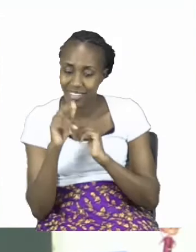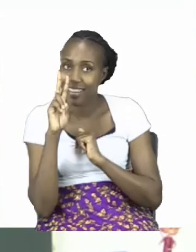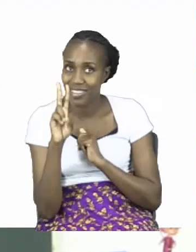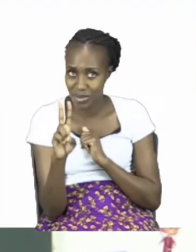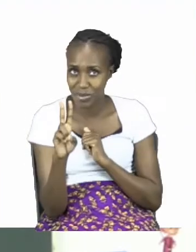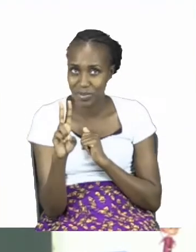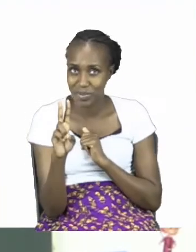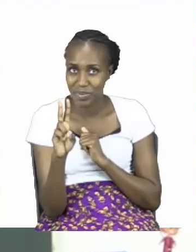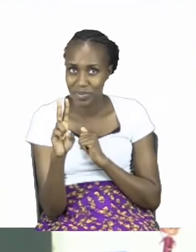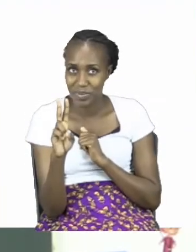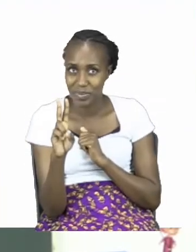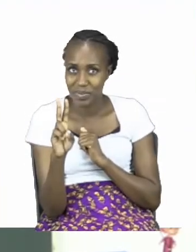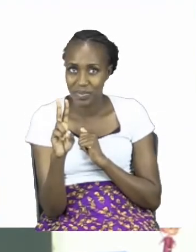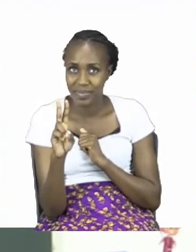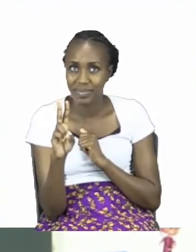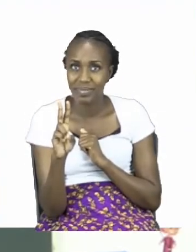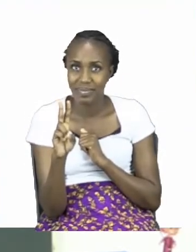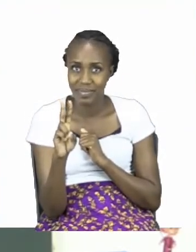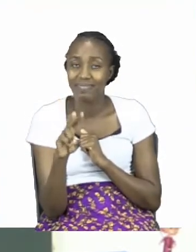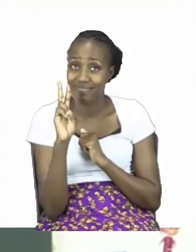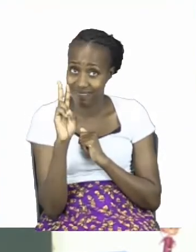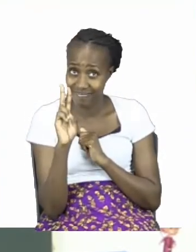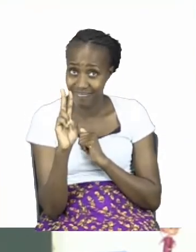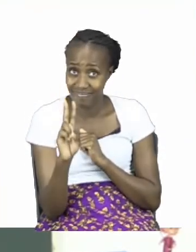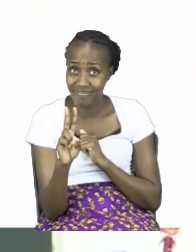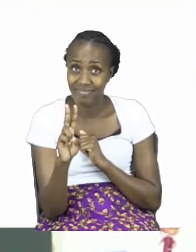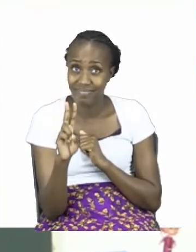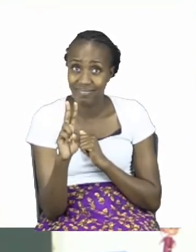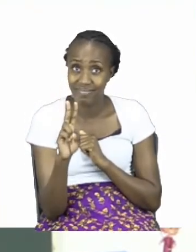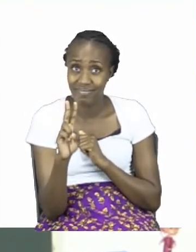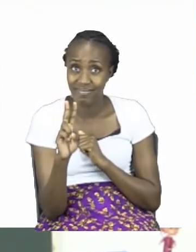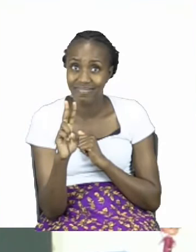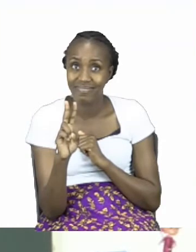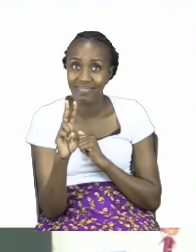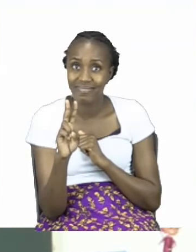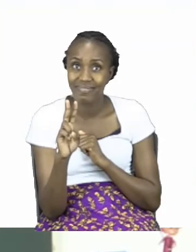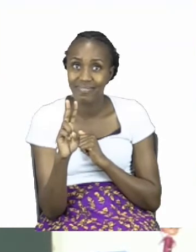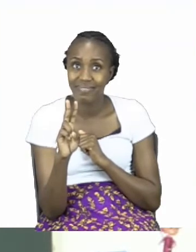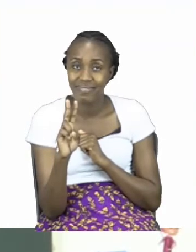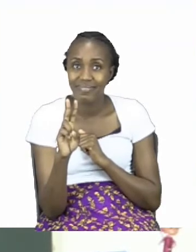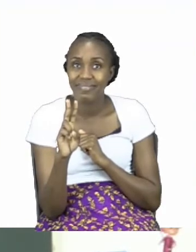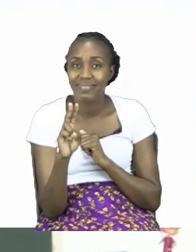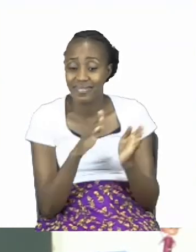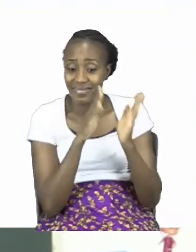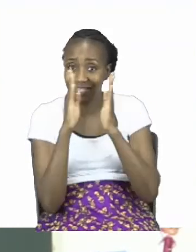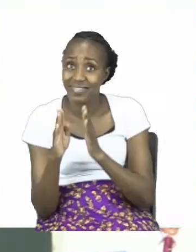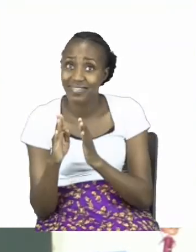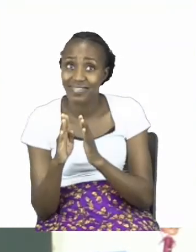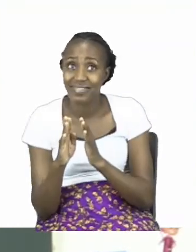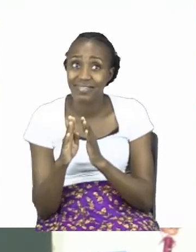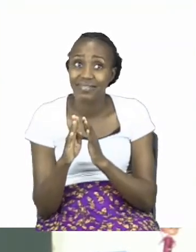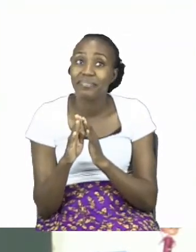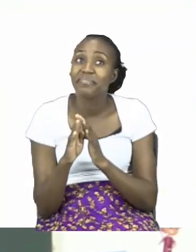say 0. And then we're going to do 2. After that, we said